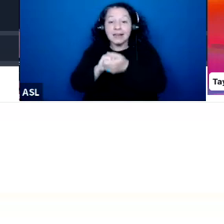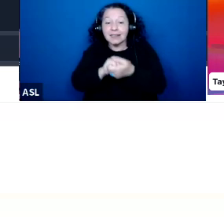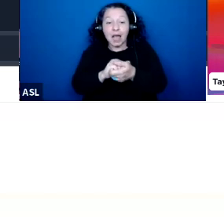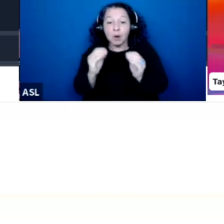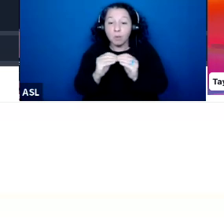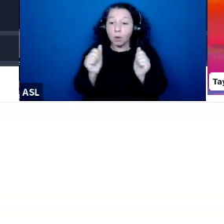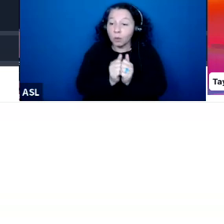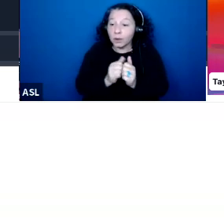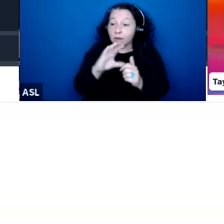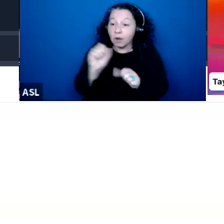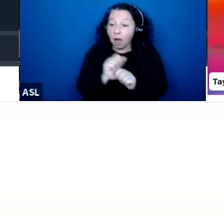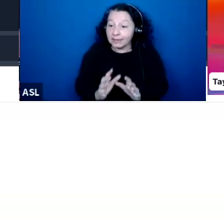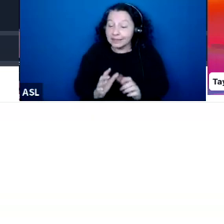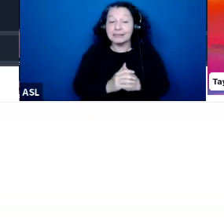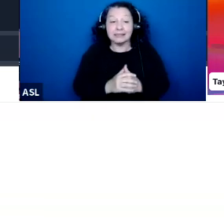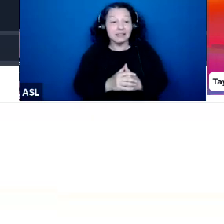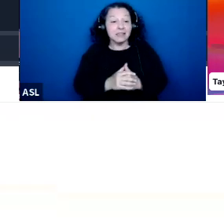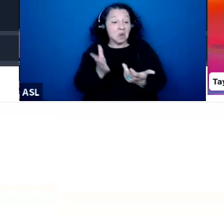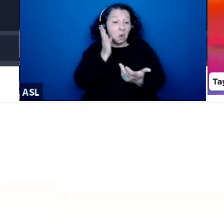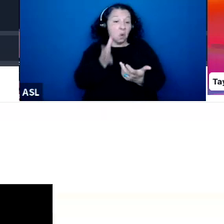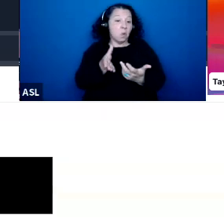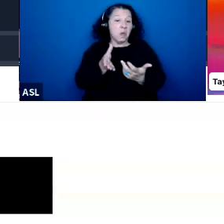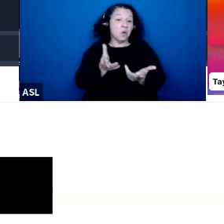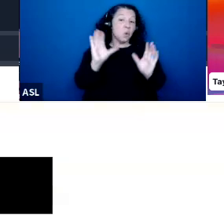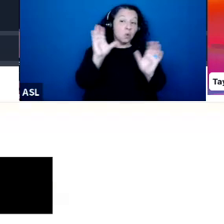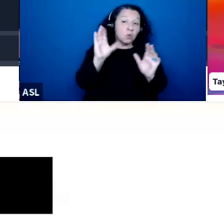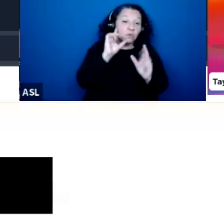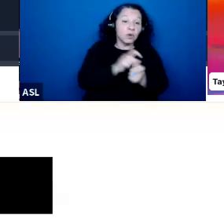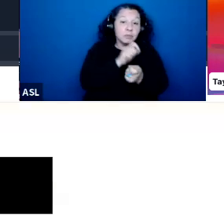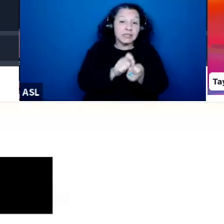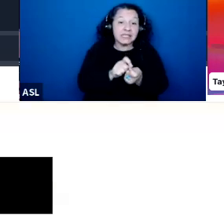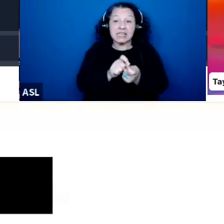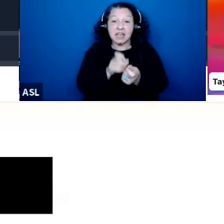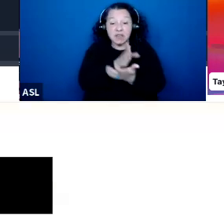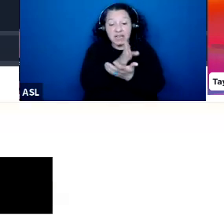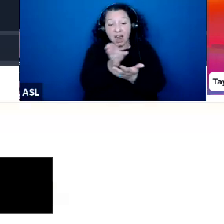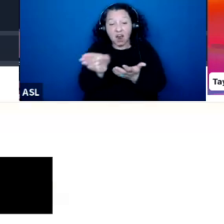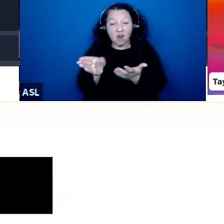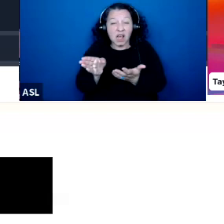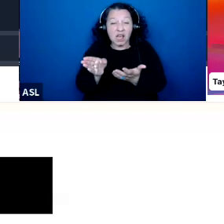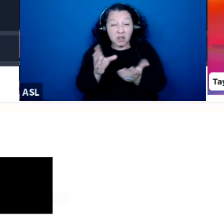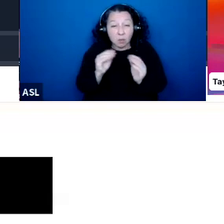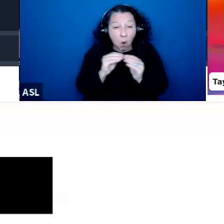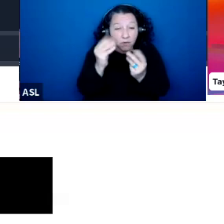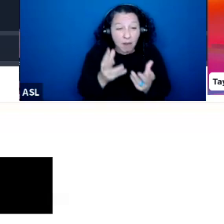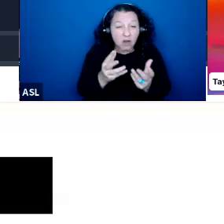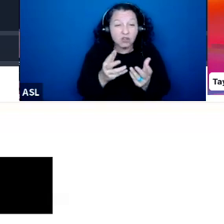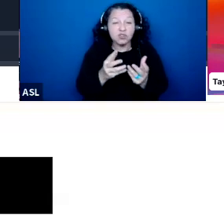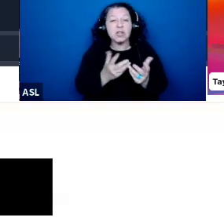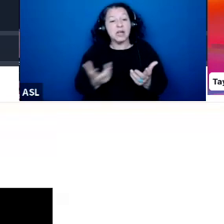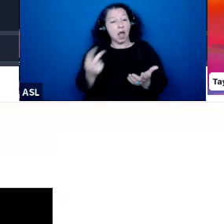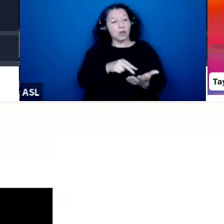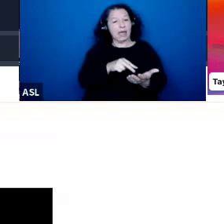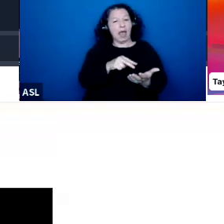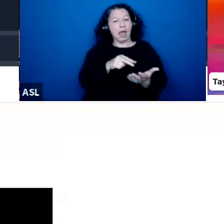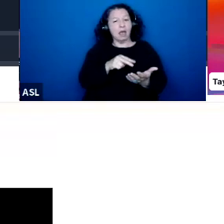Or are you going to collaborate more with your colleagues, right? Are you going to seek out the certain areas that you didn't maybe score so hot